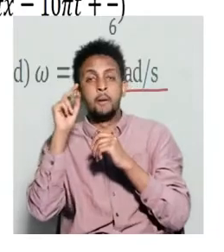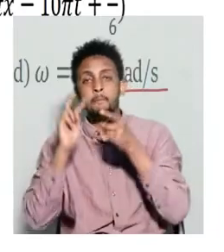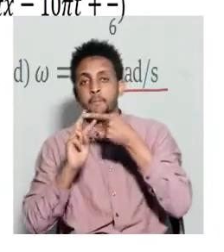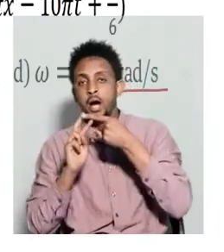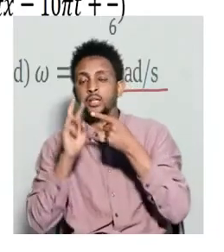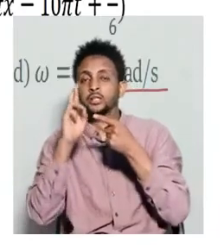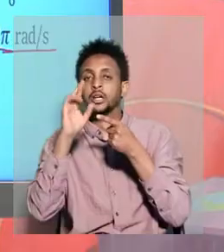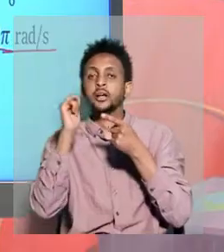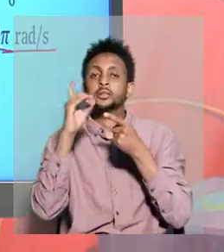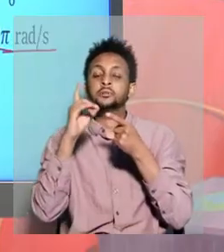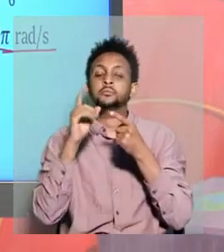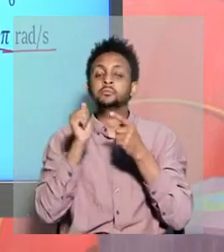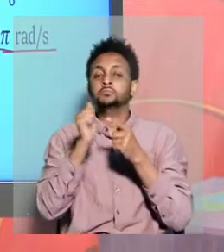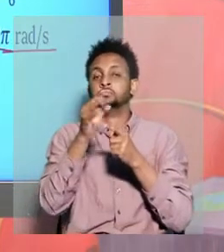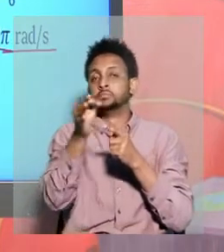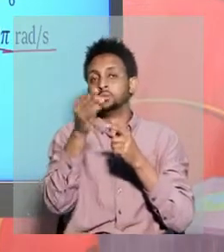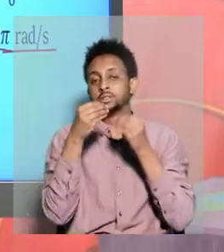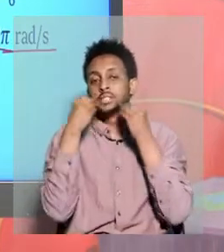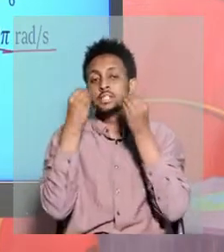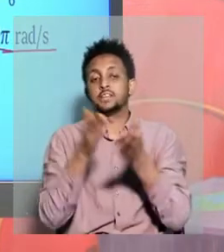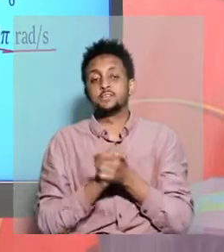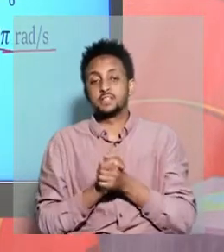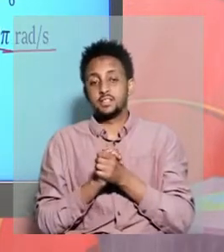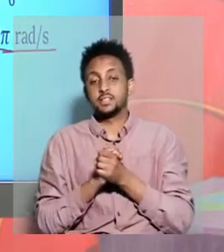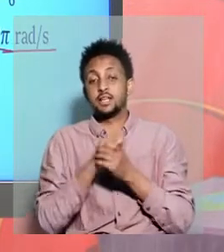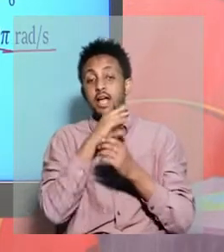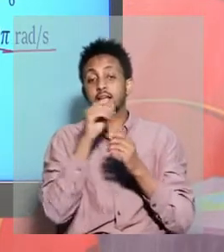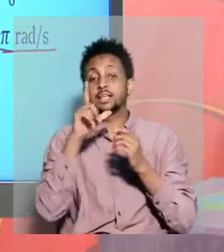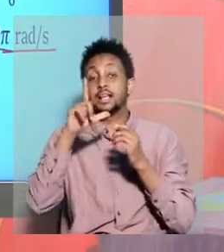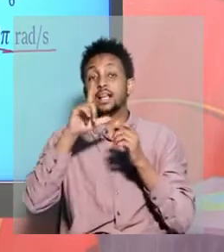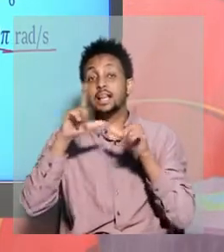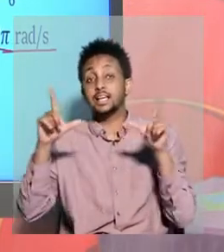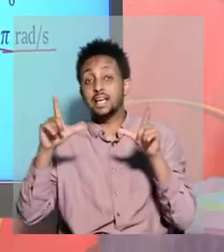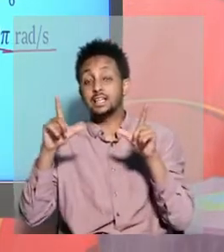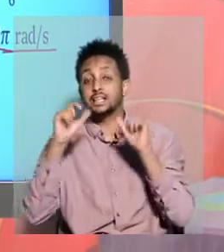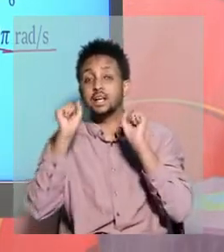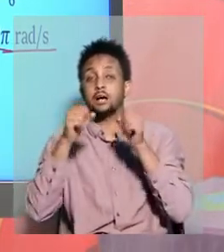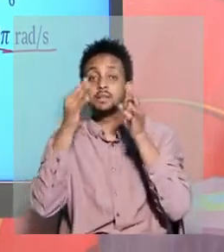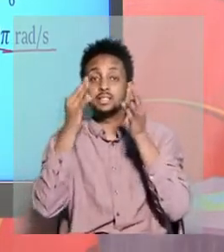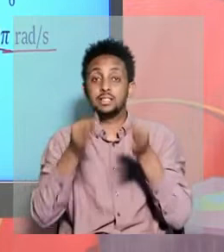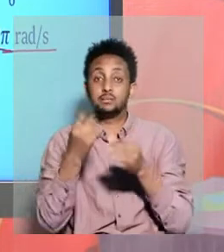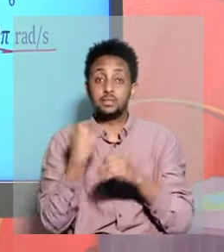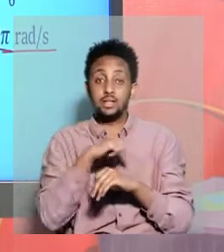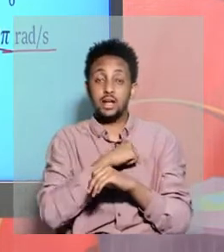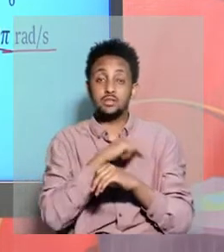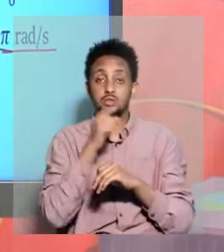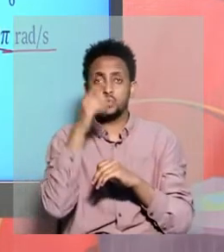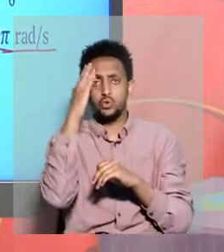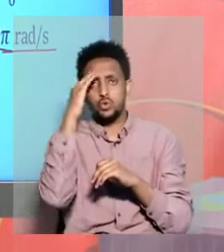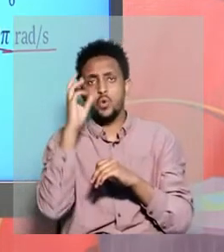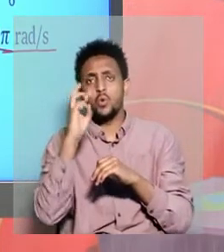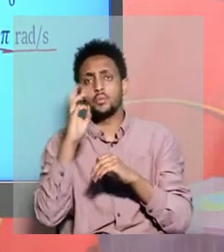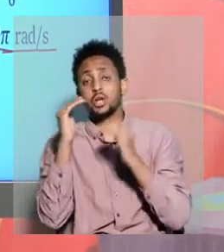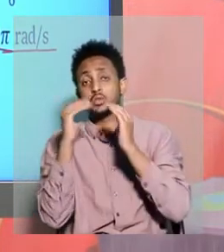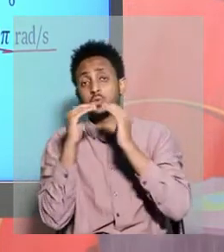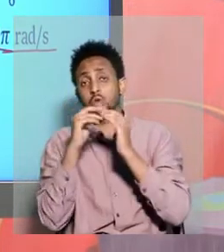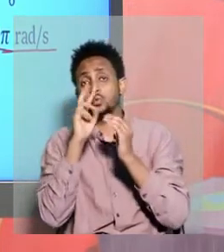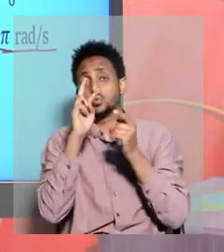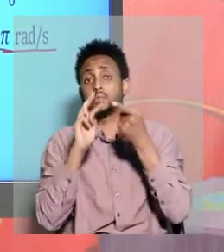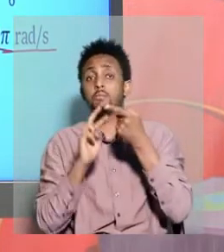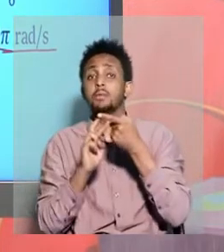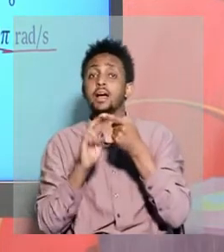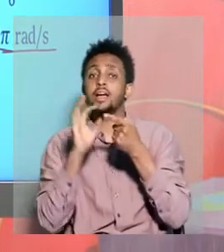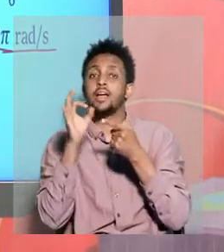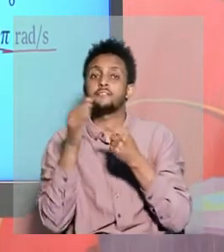per second gives us the angular frequency. And the linear frequency can be determined as, we know that omega is equals to 2